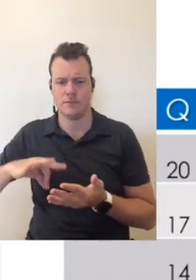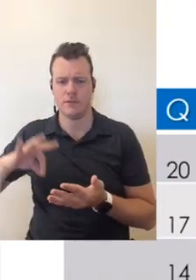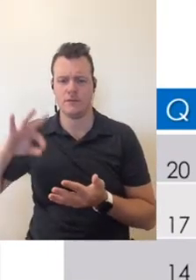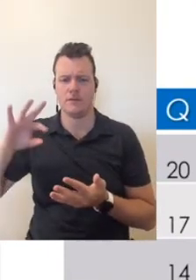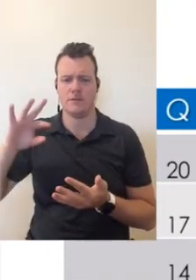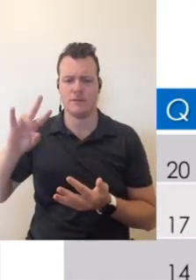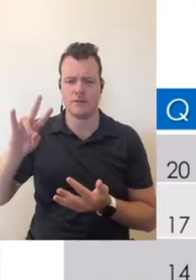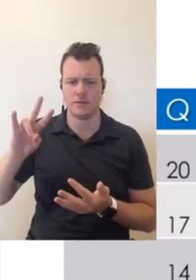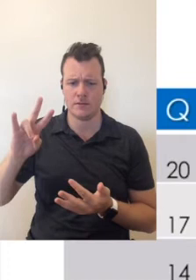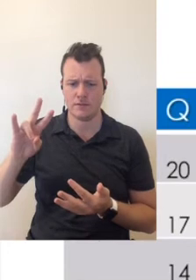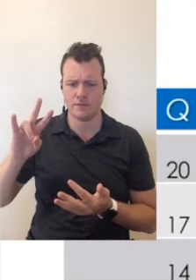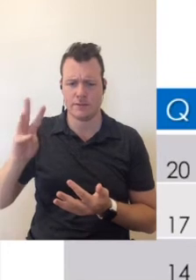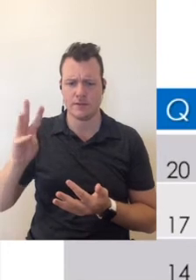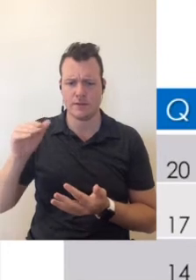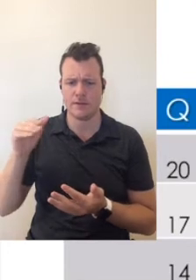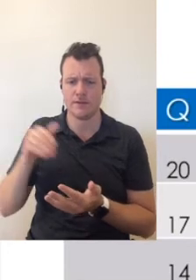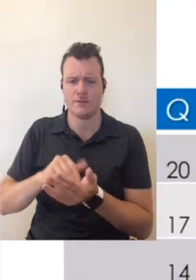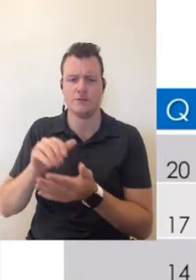$176,200